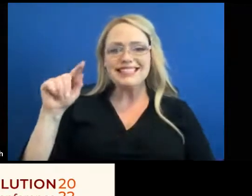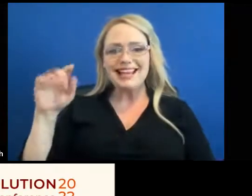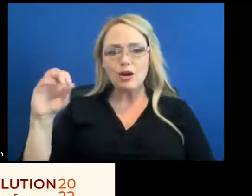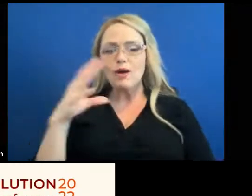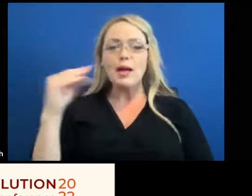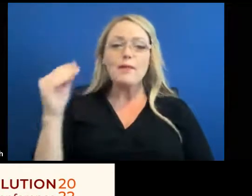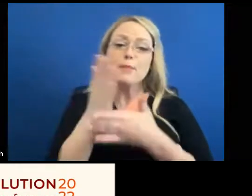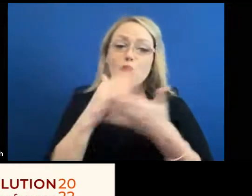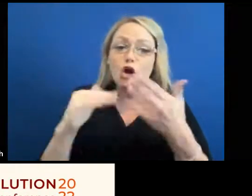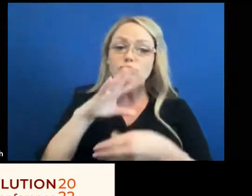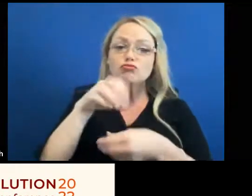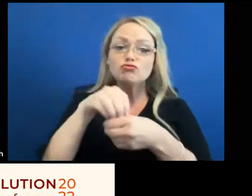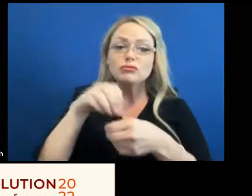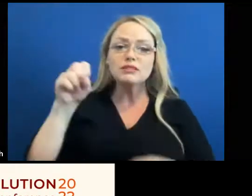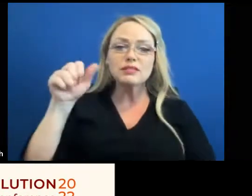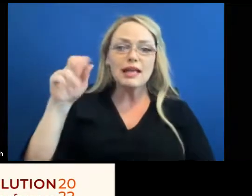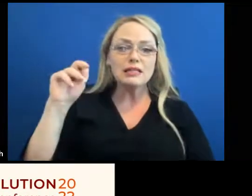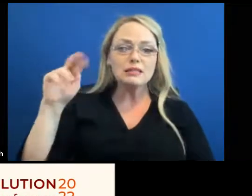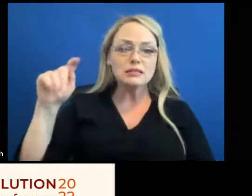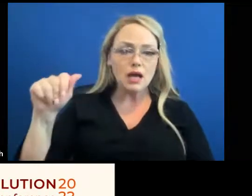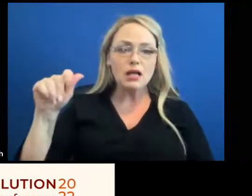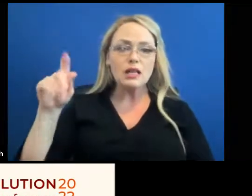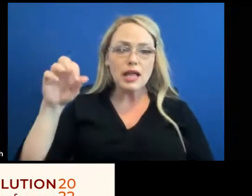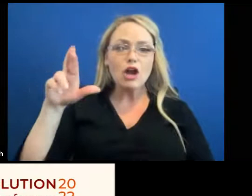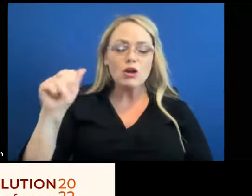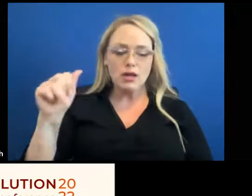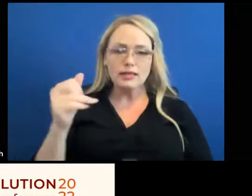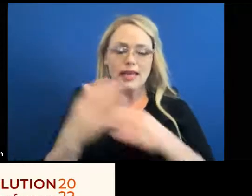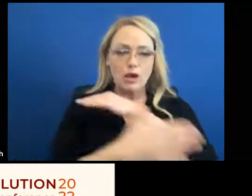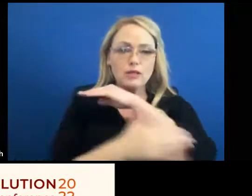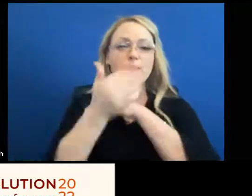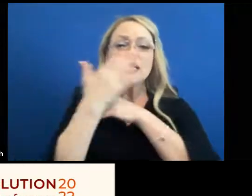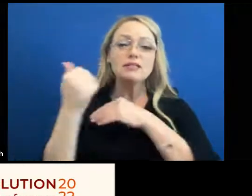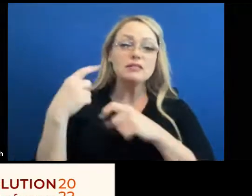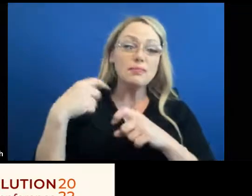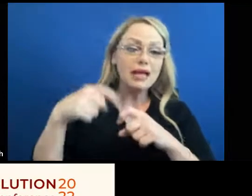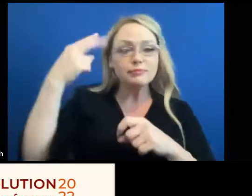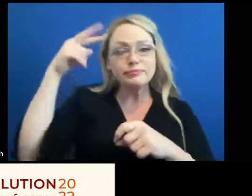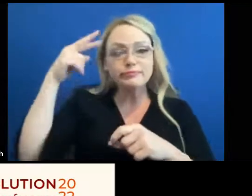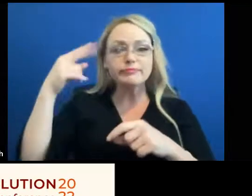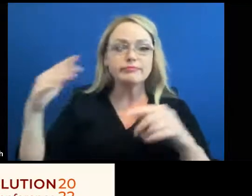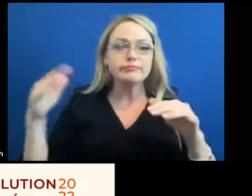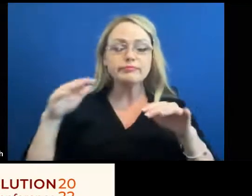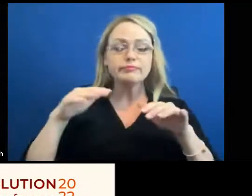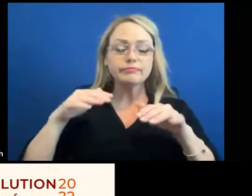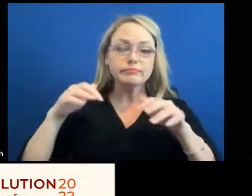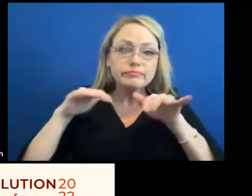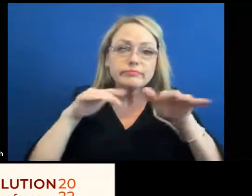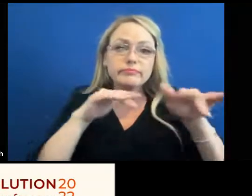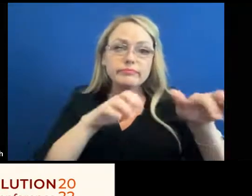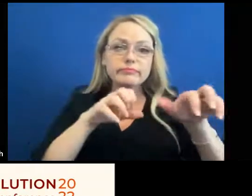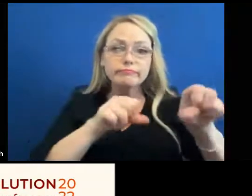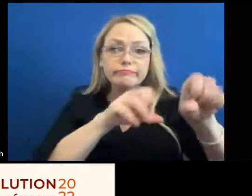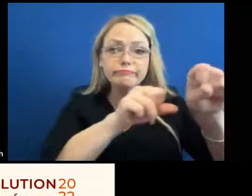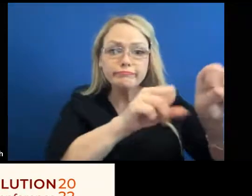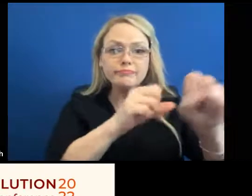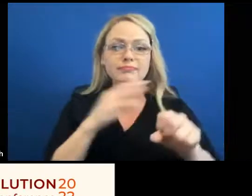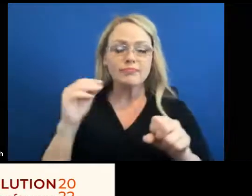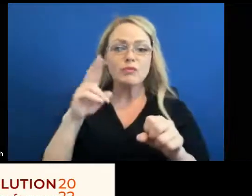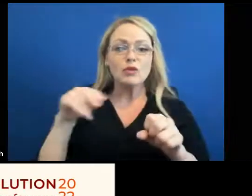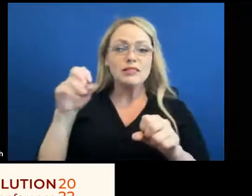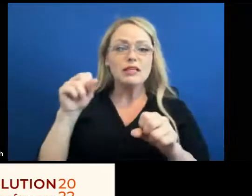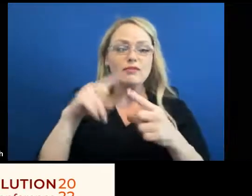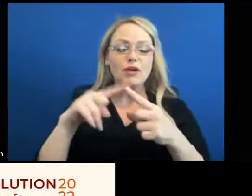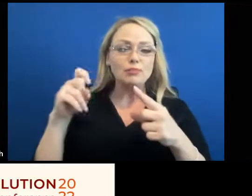Clara County. Due to Spanish and Mexican colonization and the U.S. settler projects propelled by Manifest